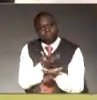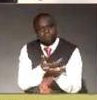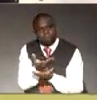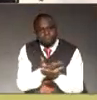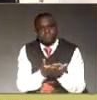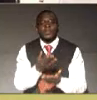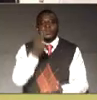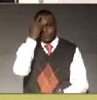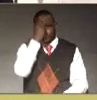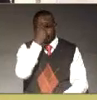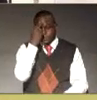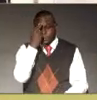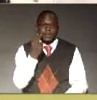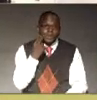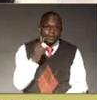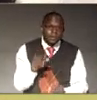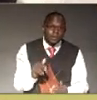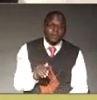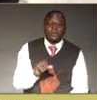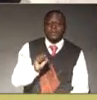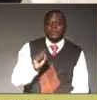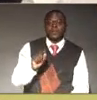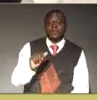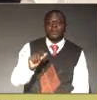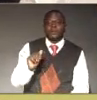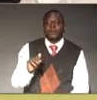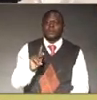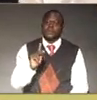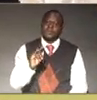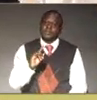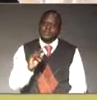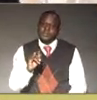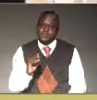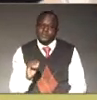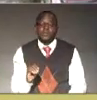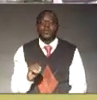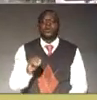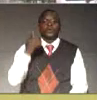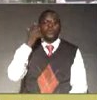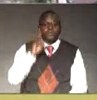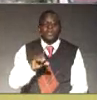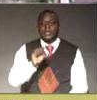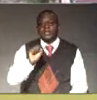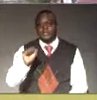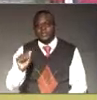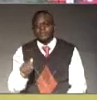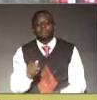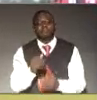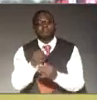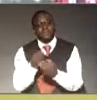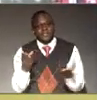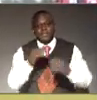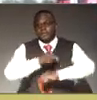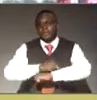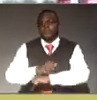students. You see Kololo SS here, St. Kitts SS, Bishop Spiriano SS, Luzera SS, Butabaka School, they're